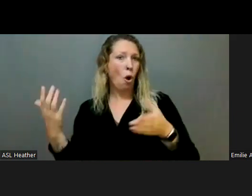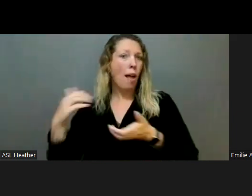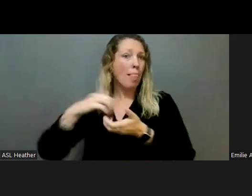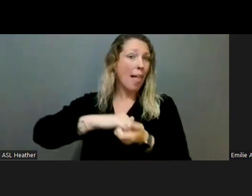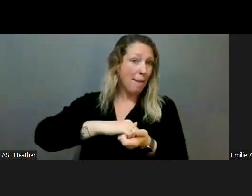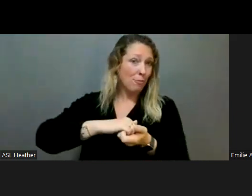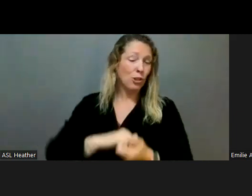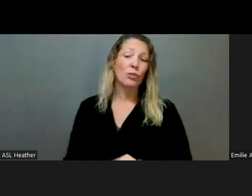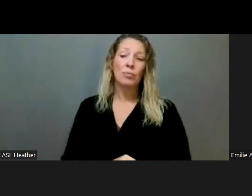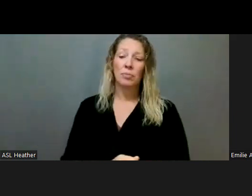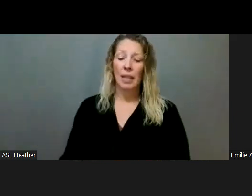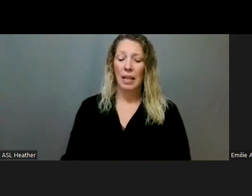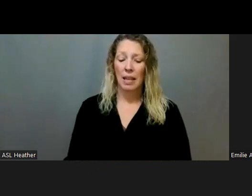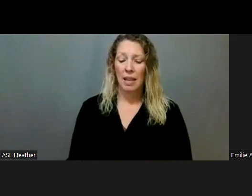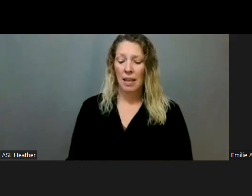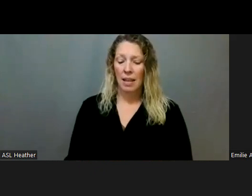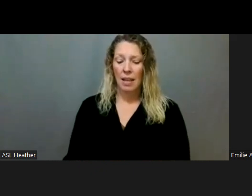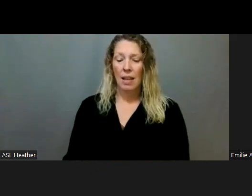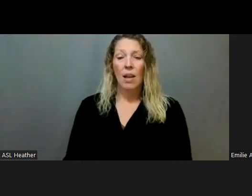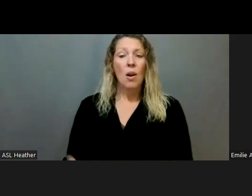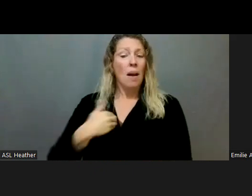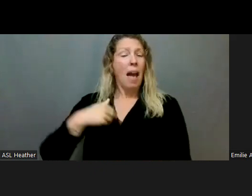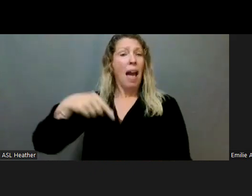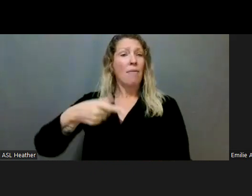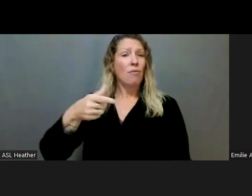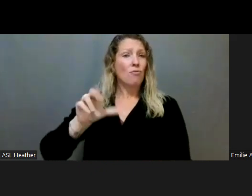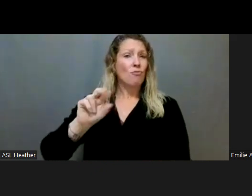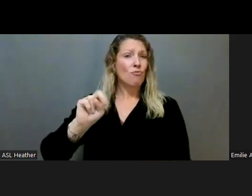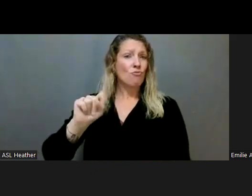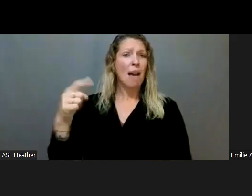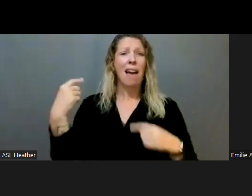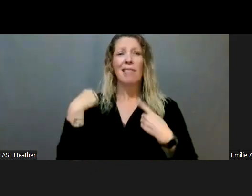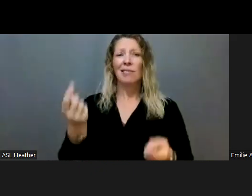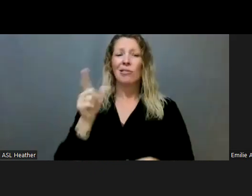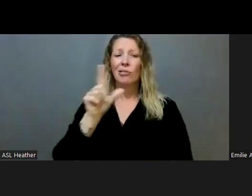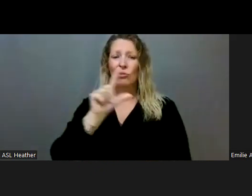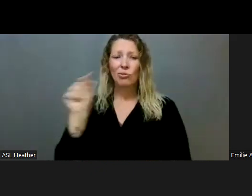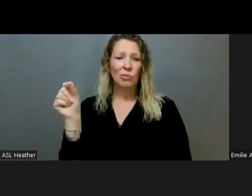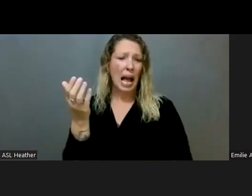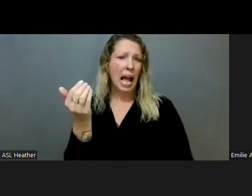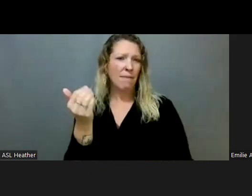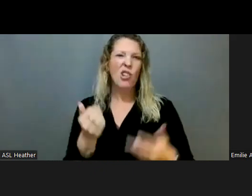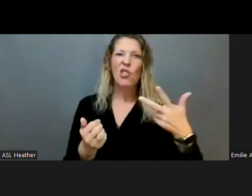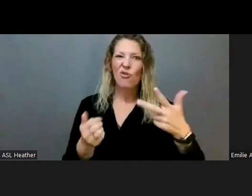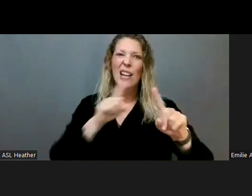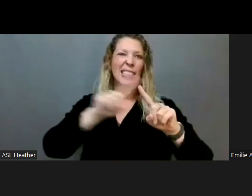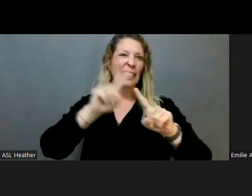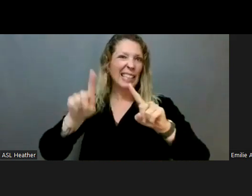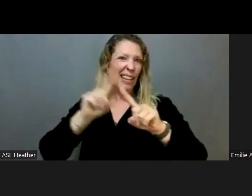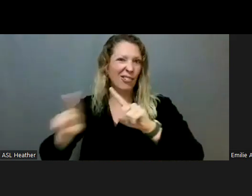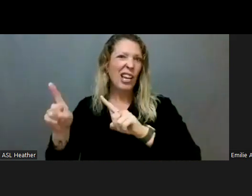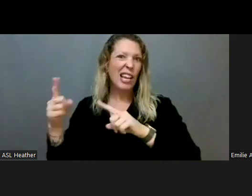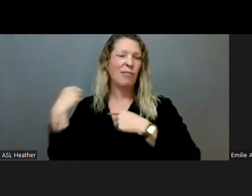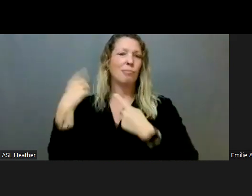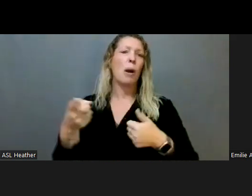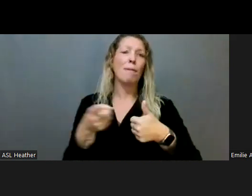we've had this grant since 2015. We've had three kind of iterations of it. For the first